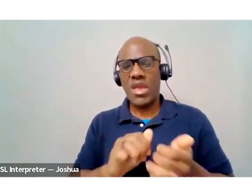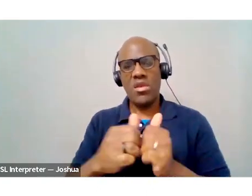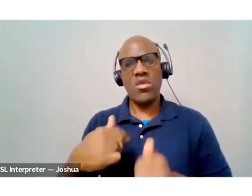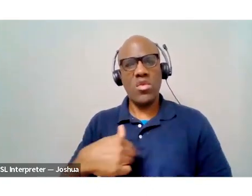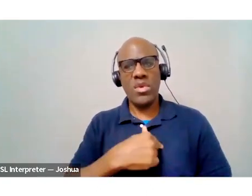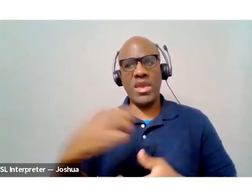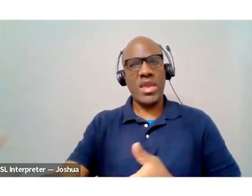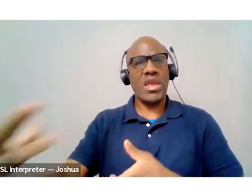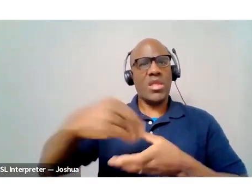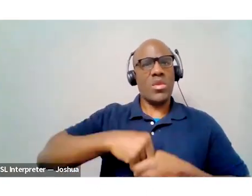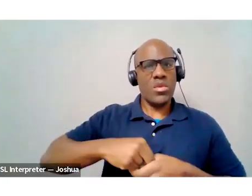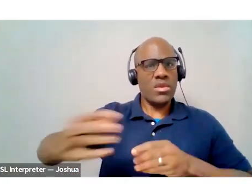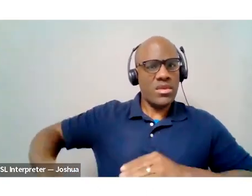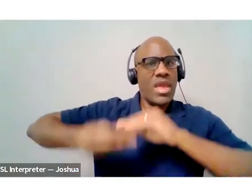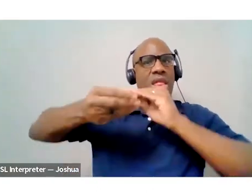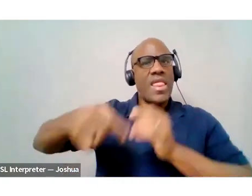Yeah.